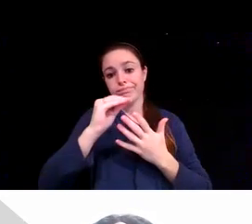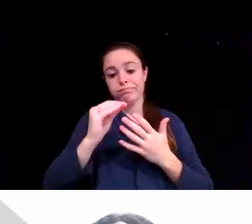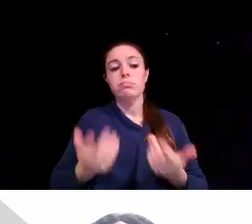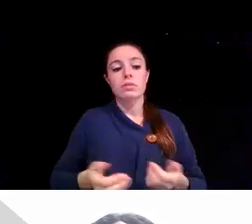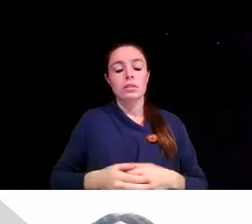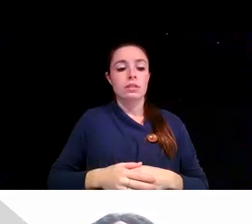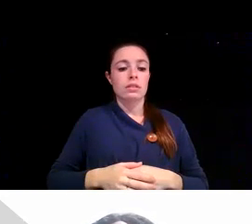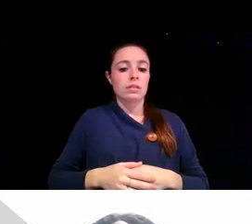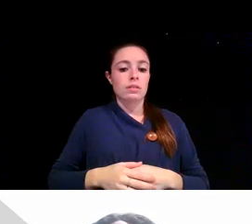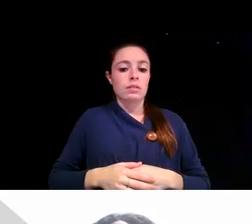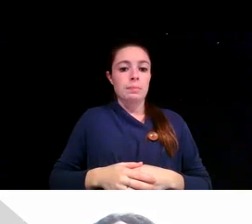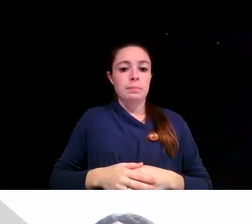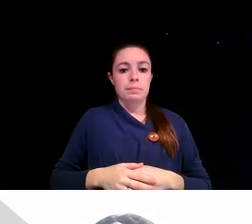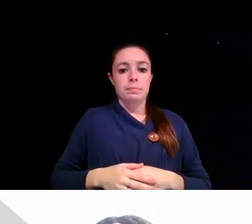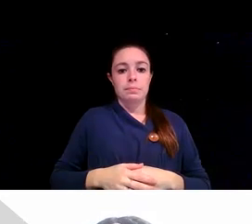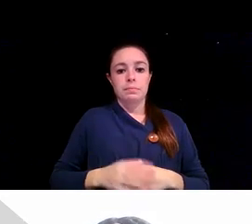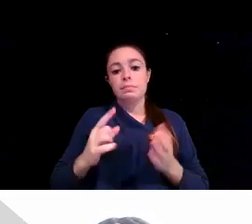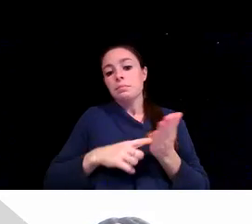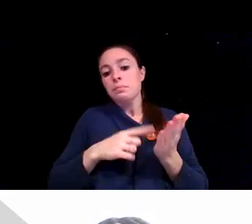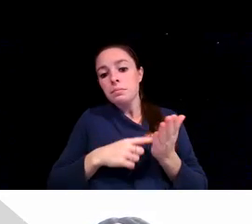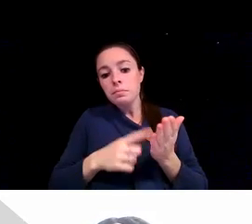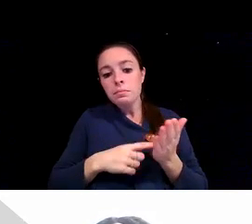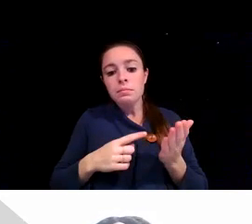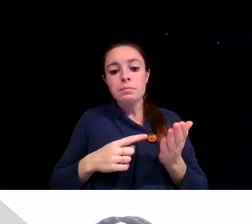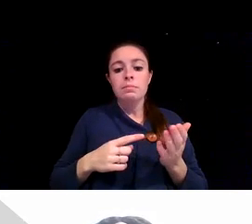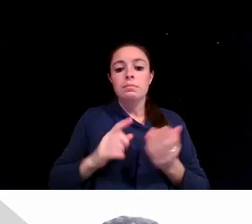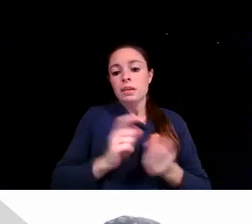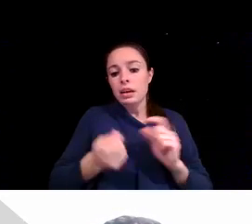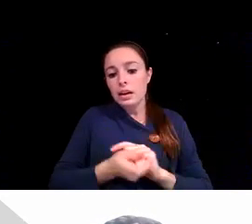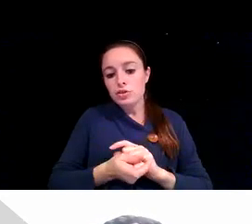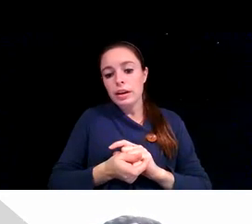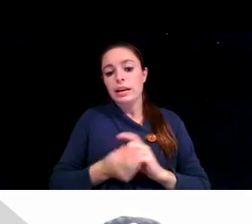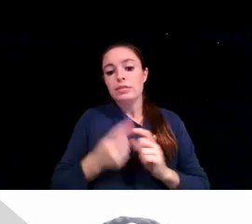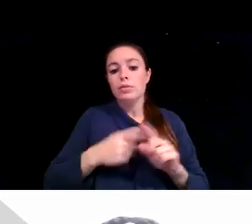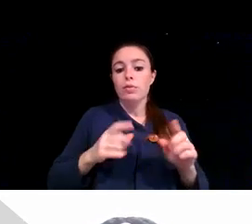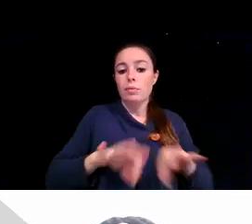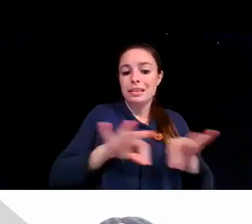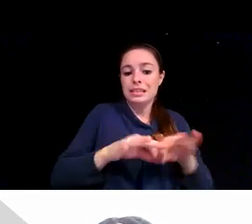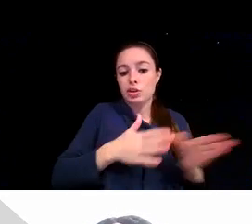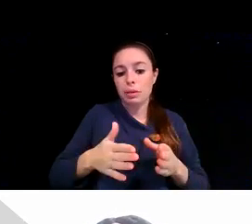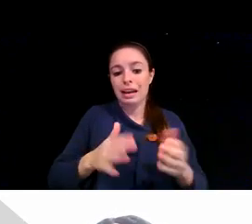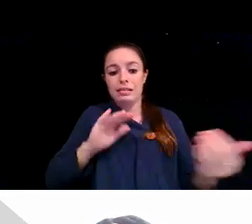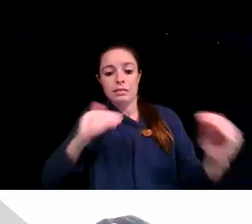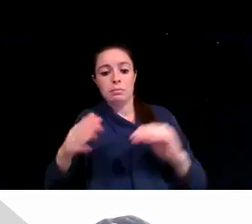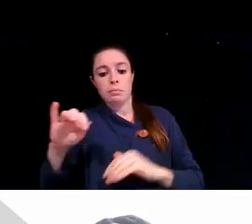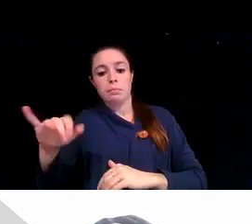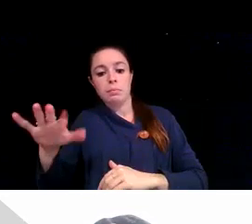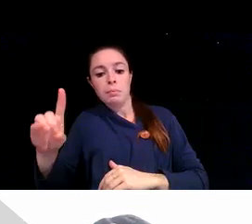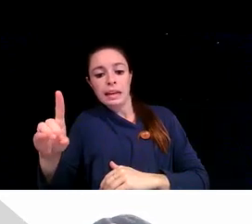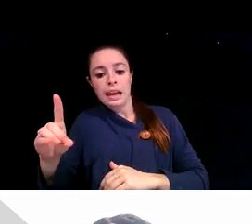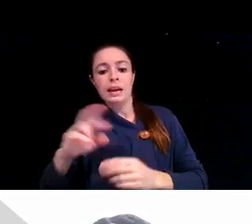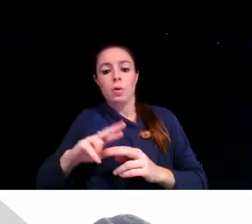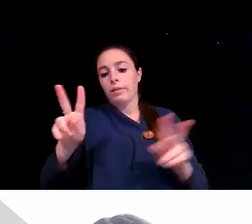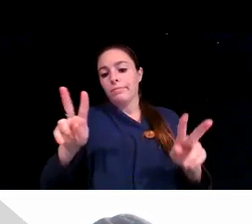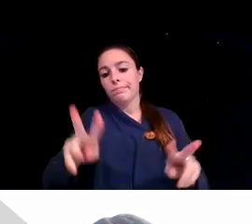So you might have a change in eligibility from Essential Plan to Medicaid, or from Essential Plan to Advanced Premium